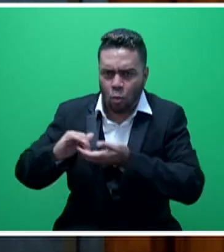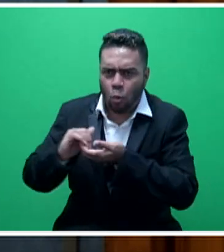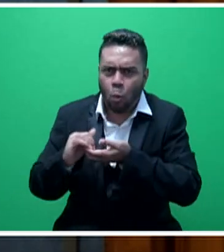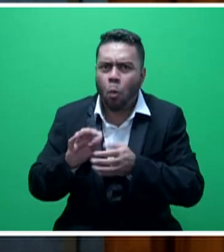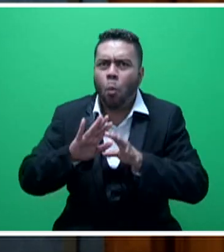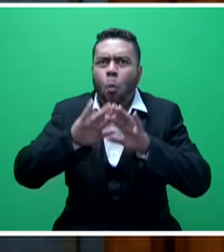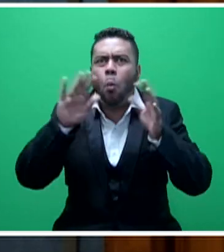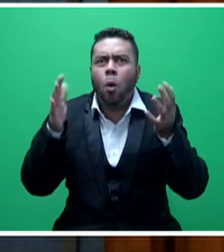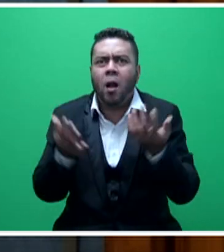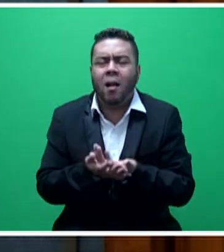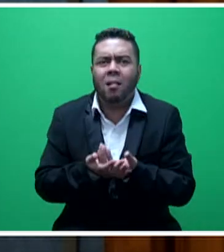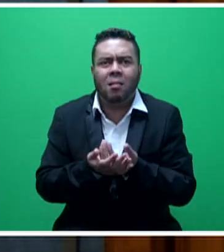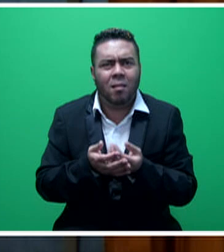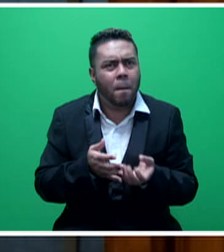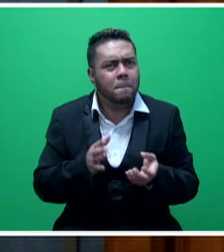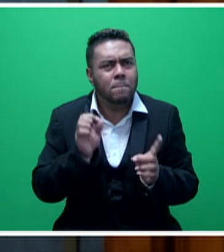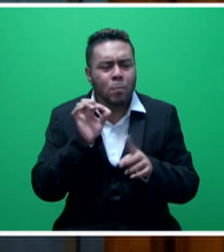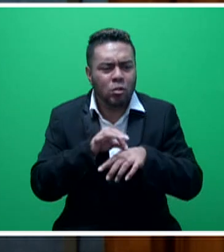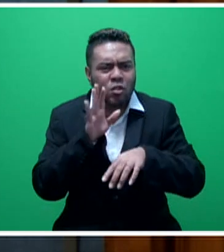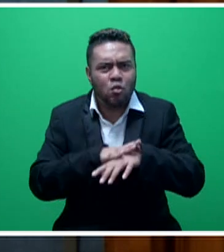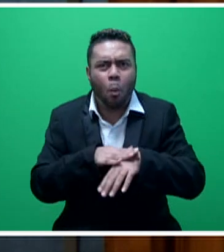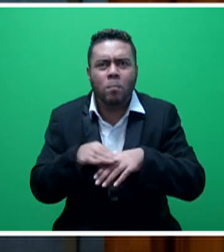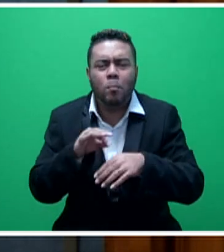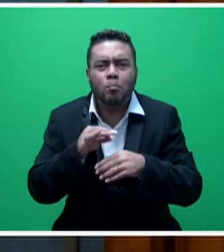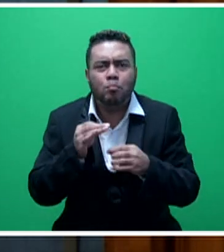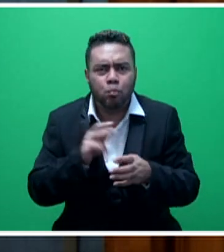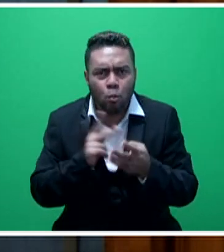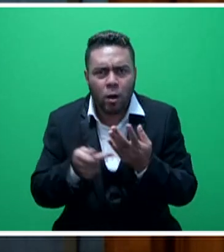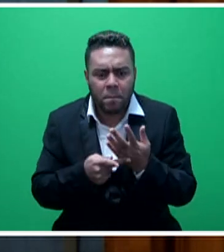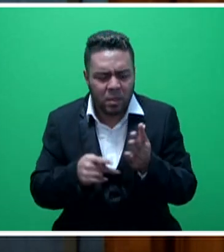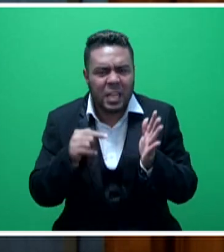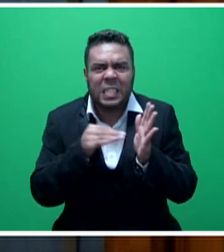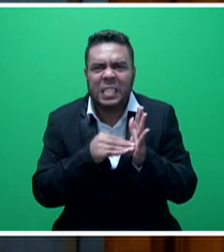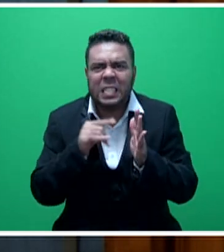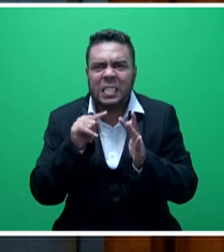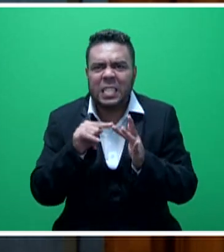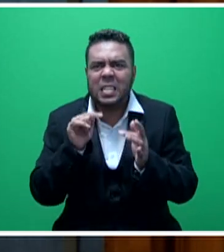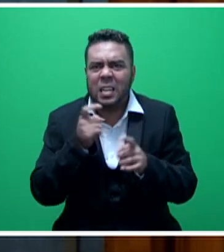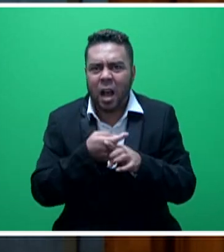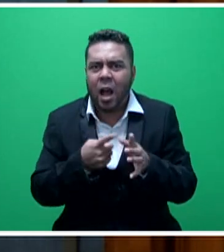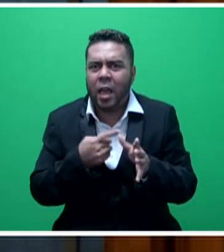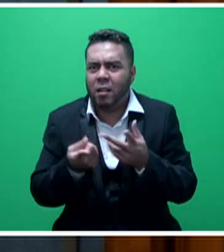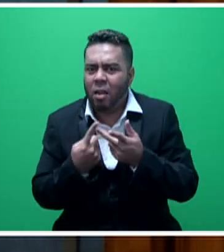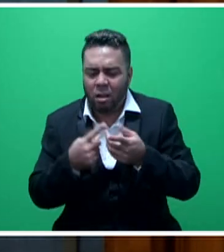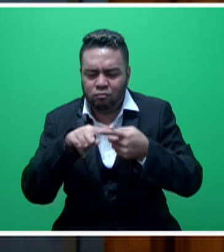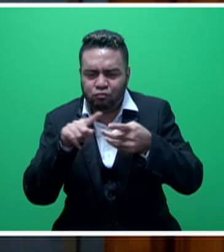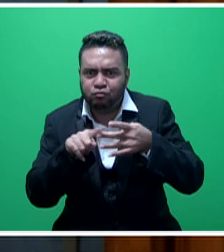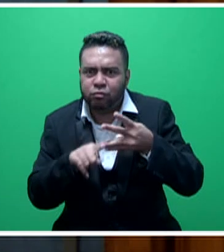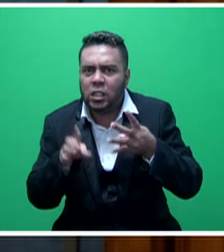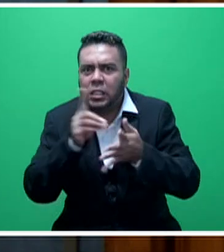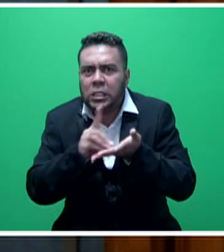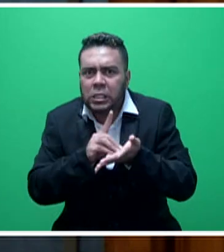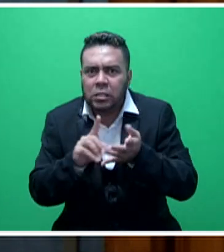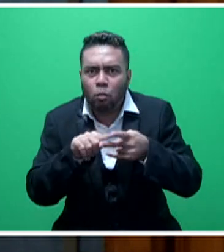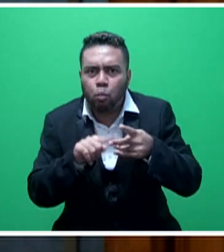Program to combat mosquito-borne diseases like dengue, Zika, chikungunya, and yellow fever. The